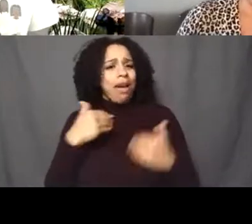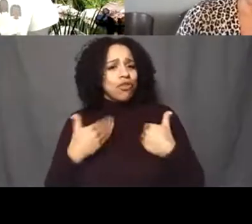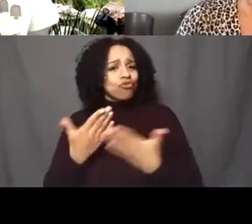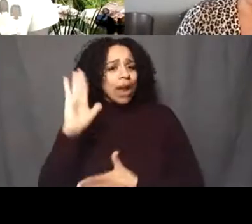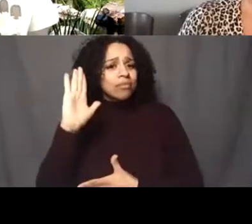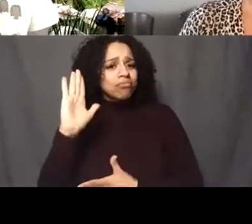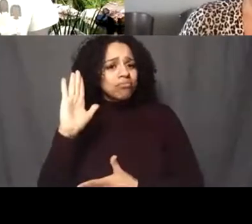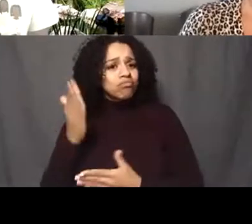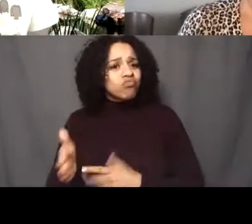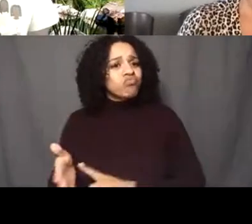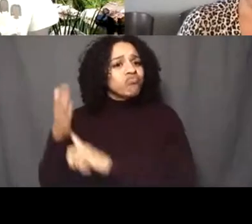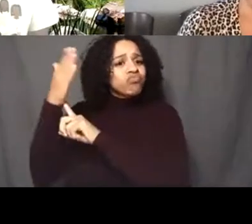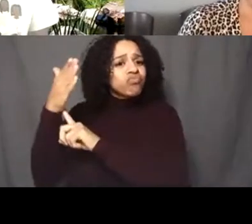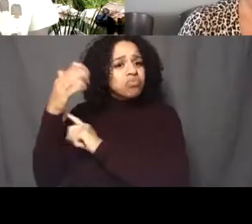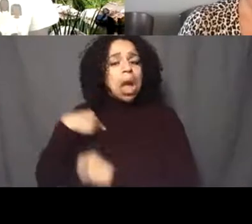my father did.